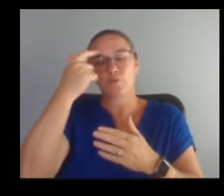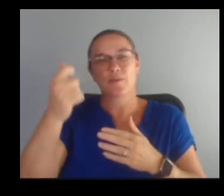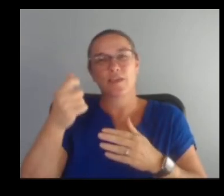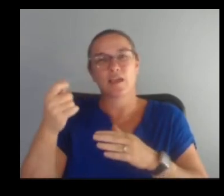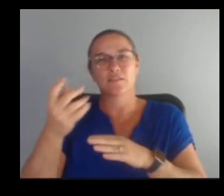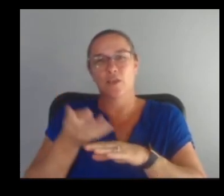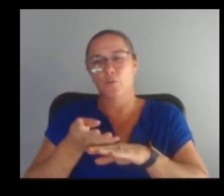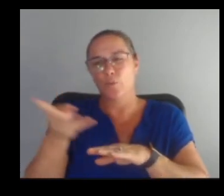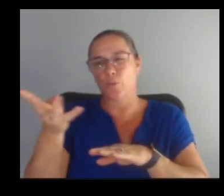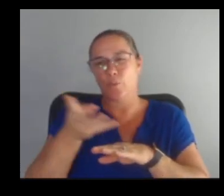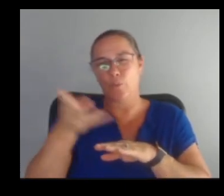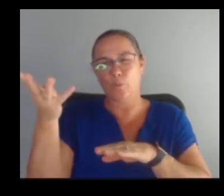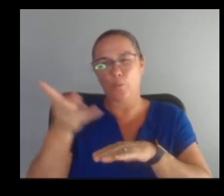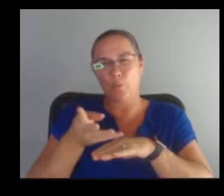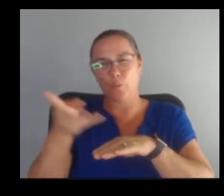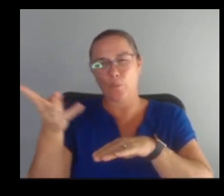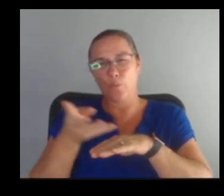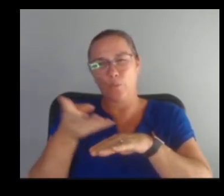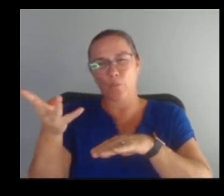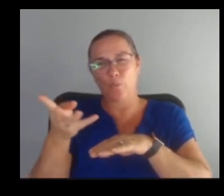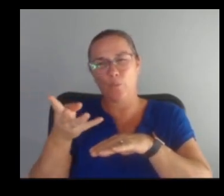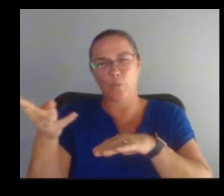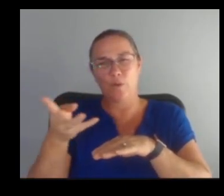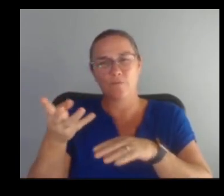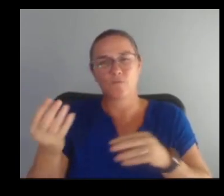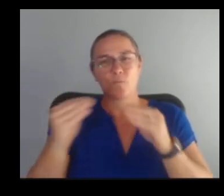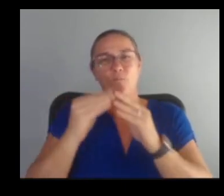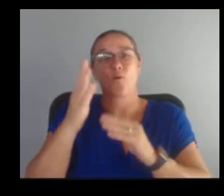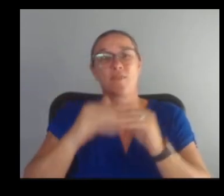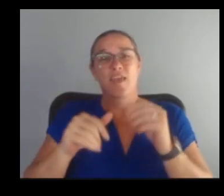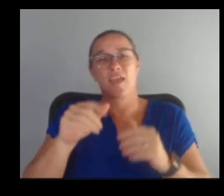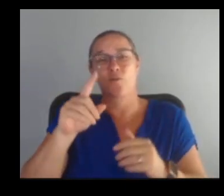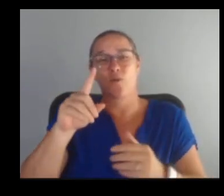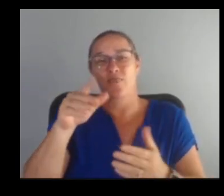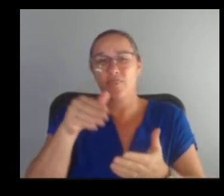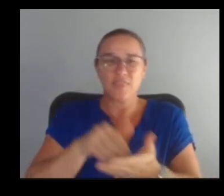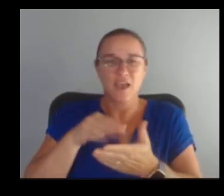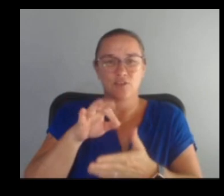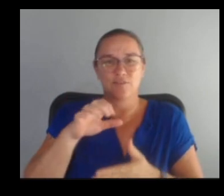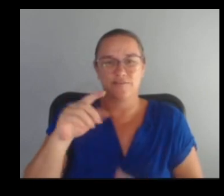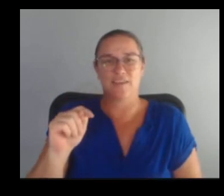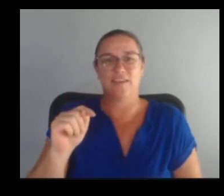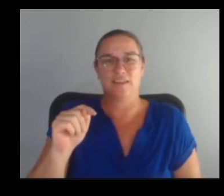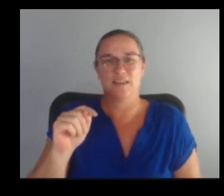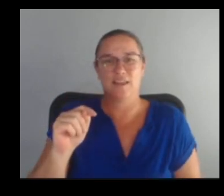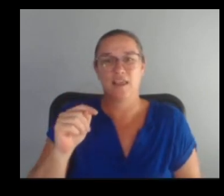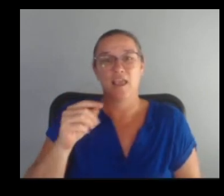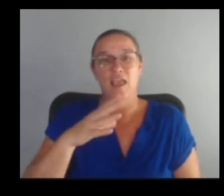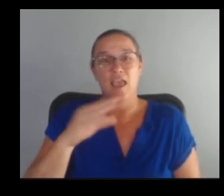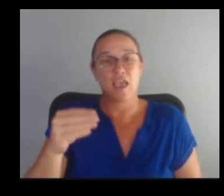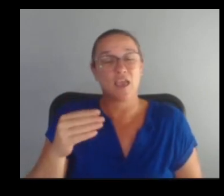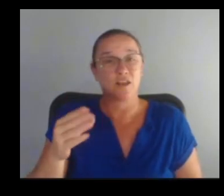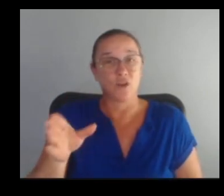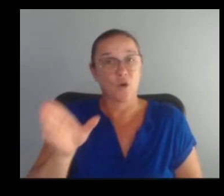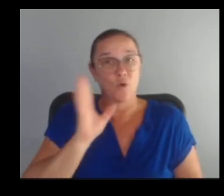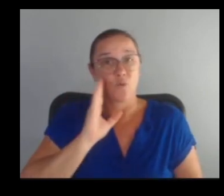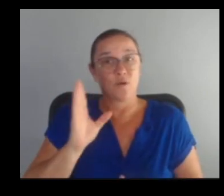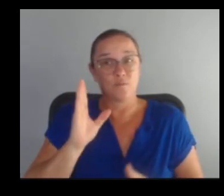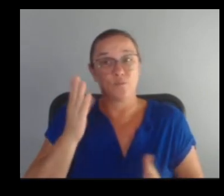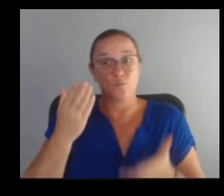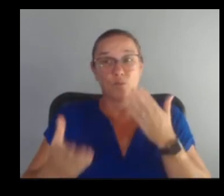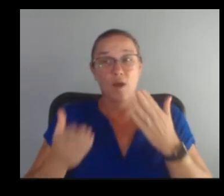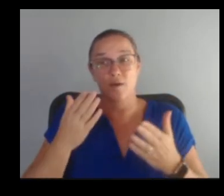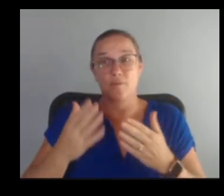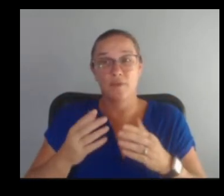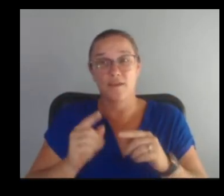north vent in a near horizontal arc for over 1,000 feet or 300 meters, and would likely have exceeded 500 feet or